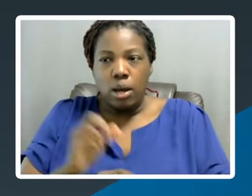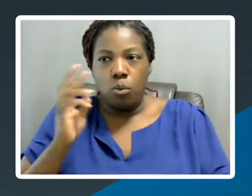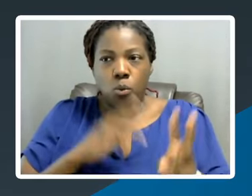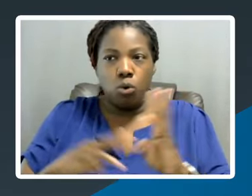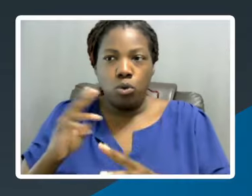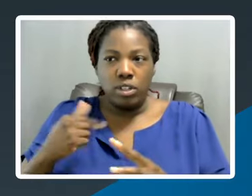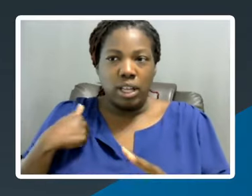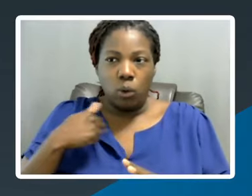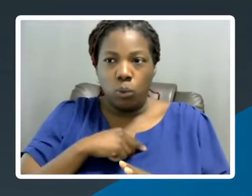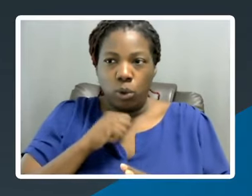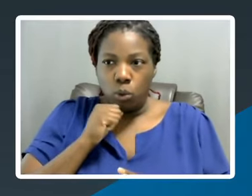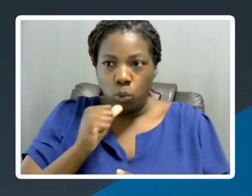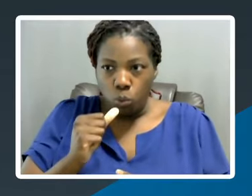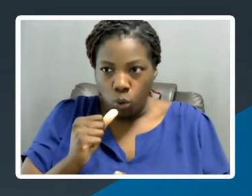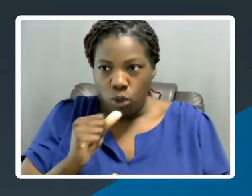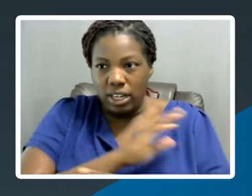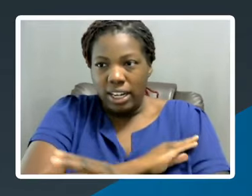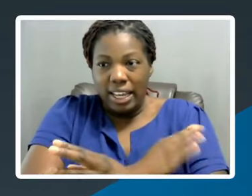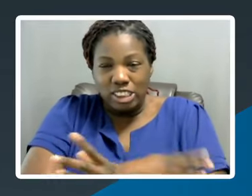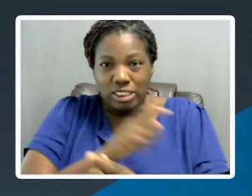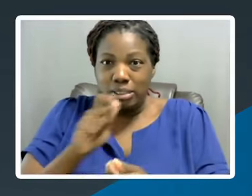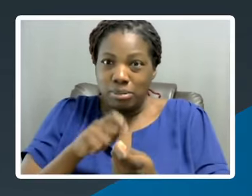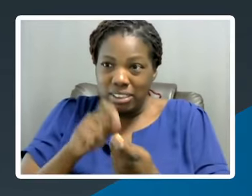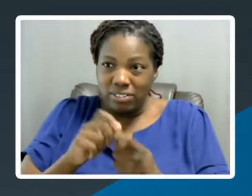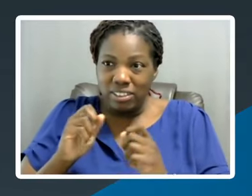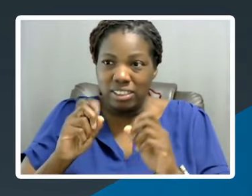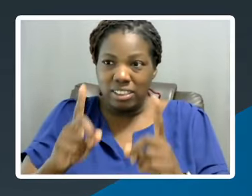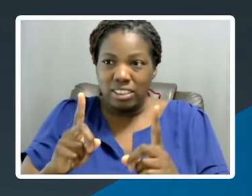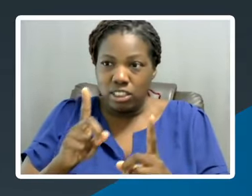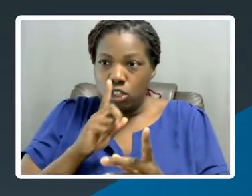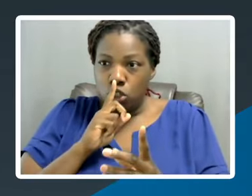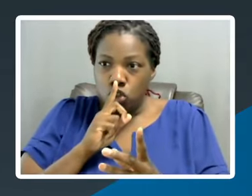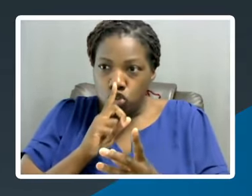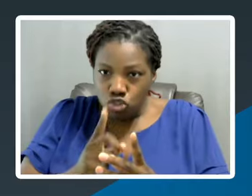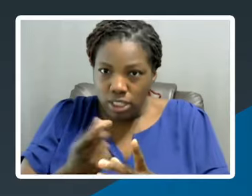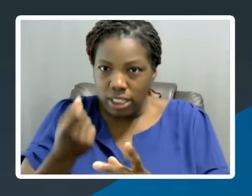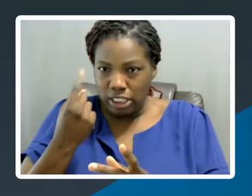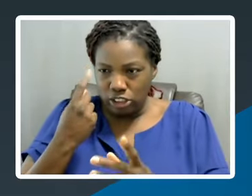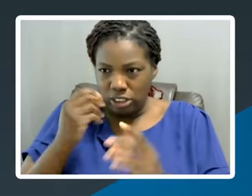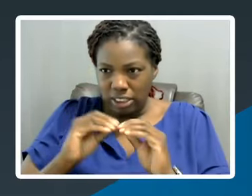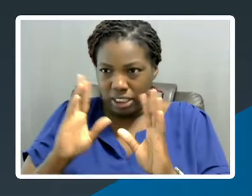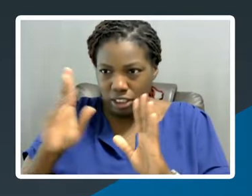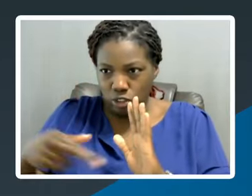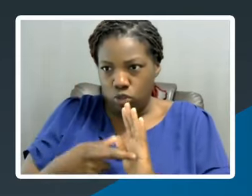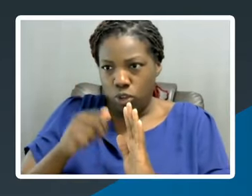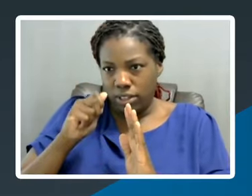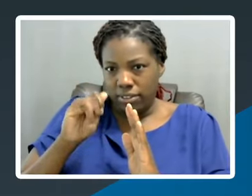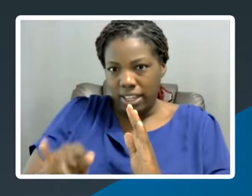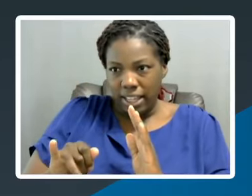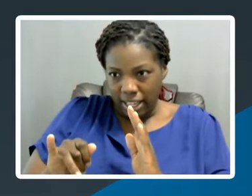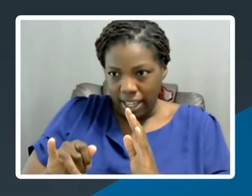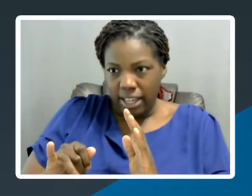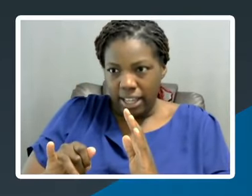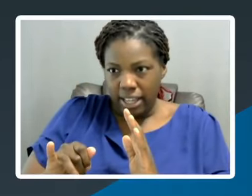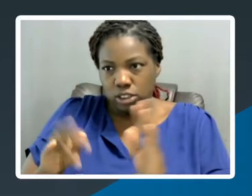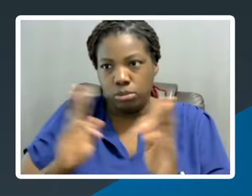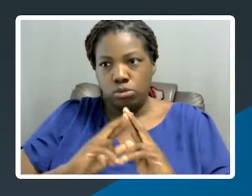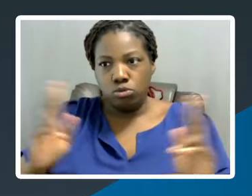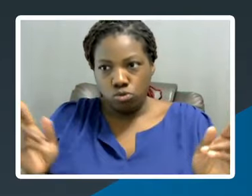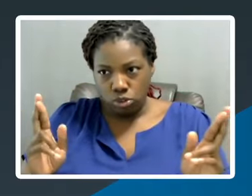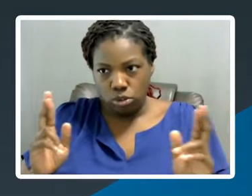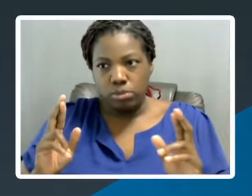take the time and energy, particularly in education, to really deeply understand the role of AI in order to be ready to be the educators